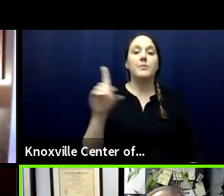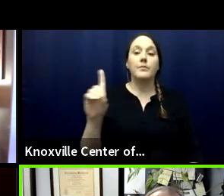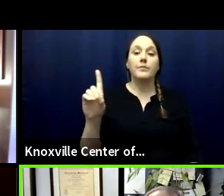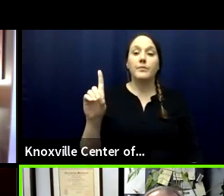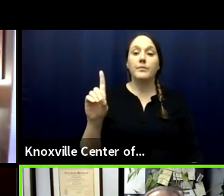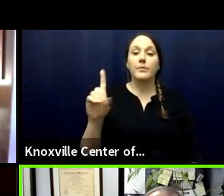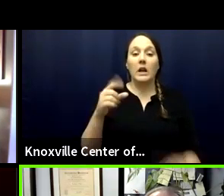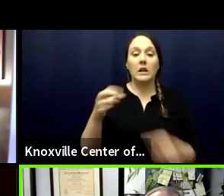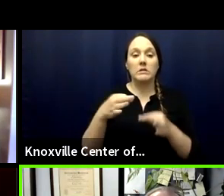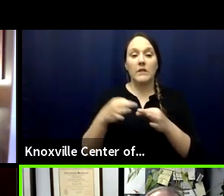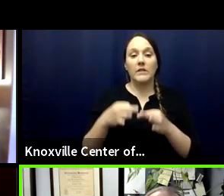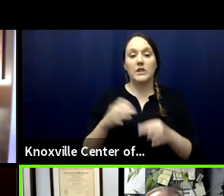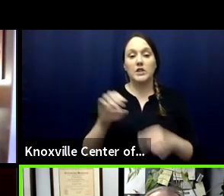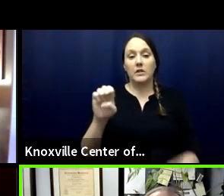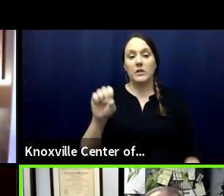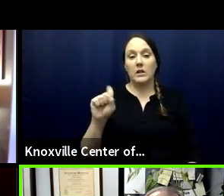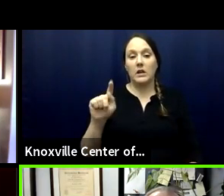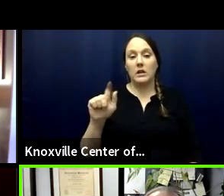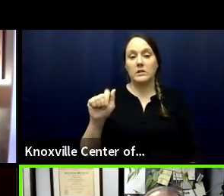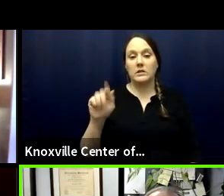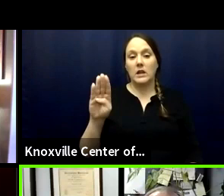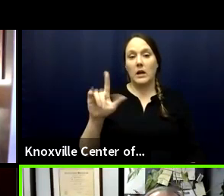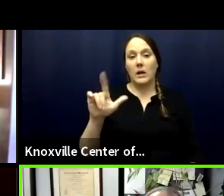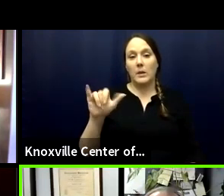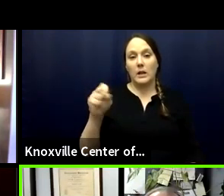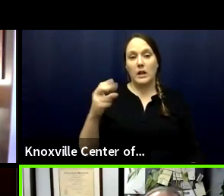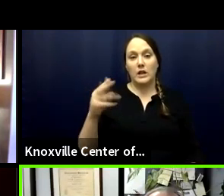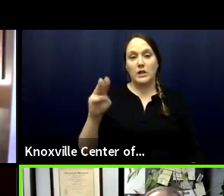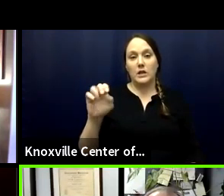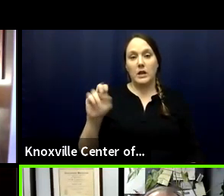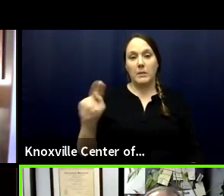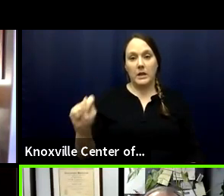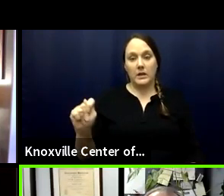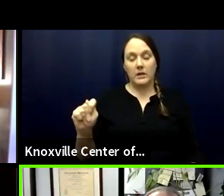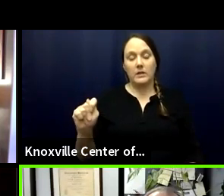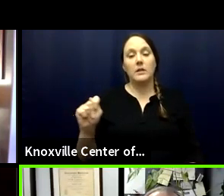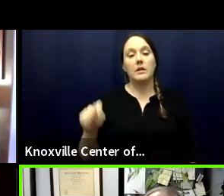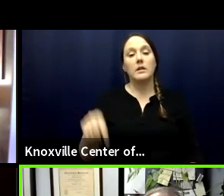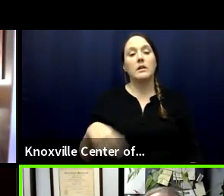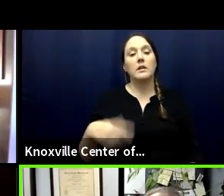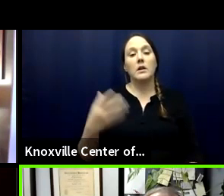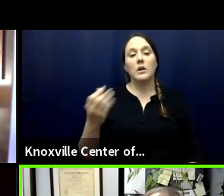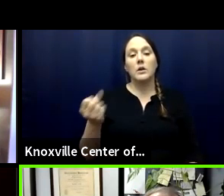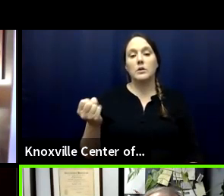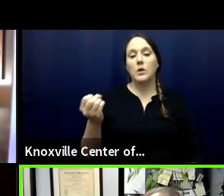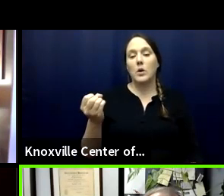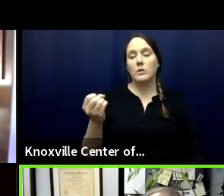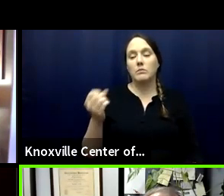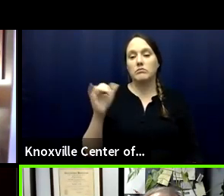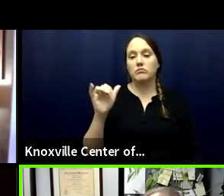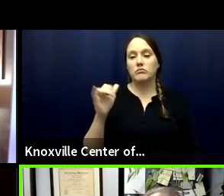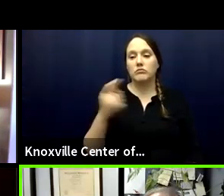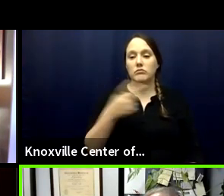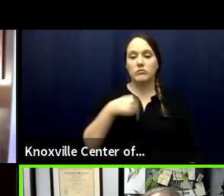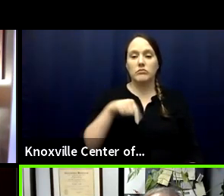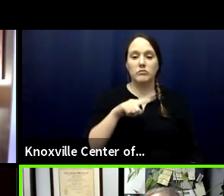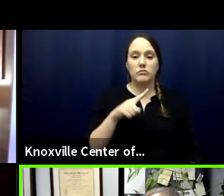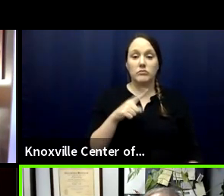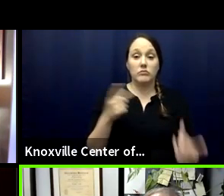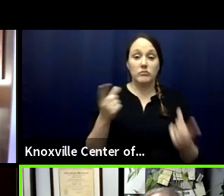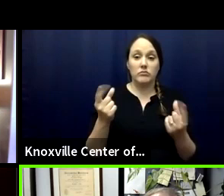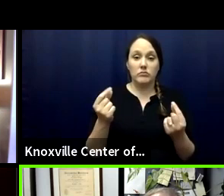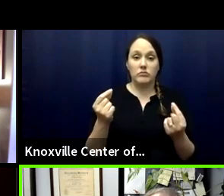Yeah. And so what basically we've done here